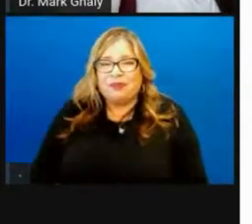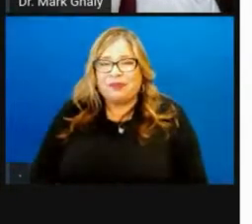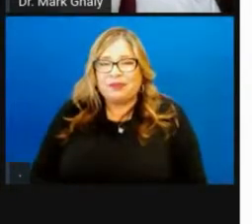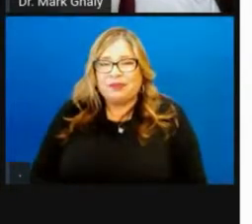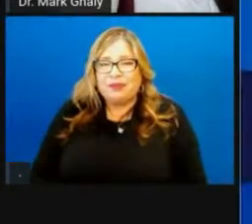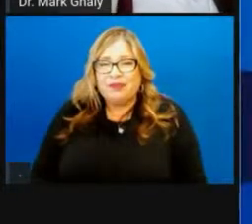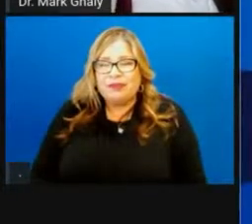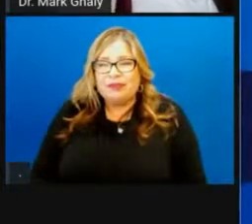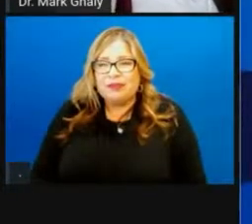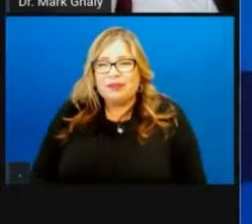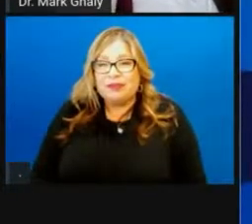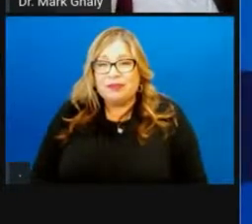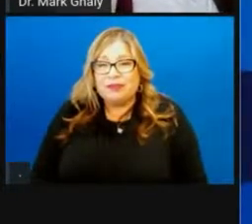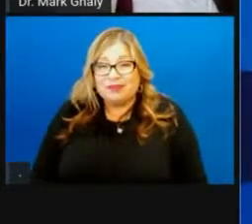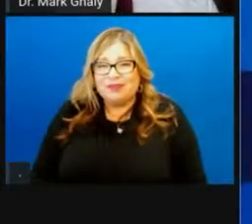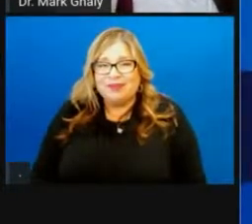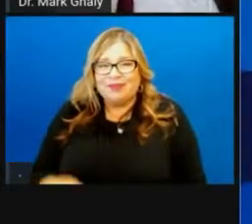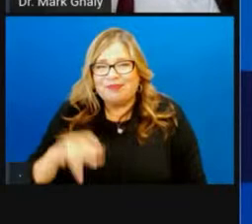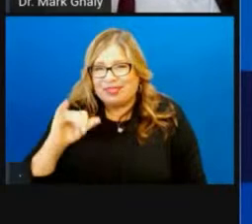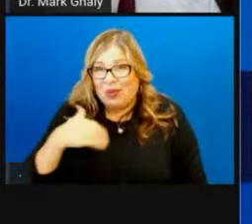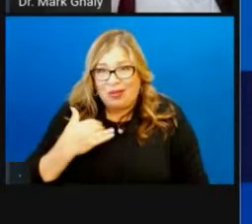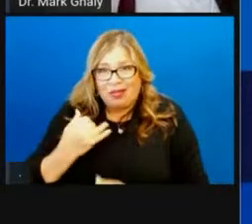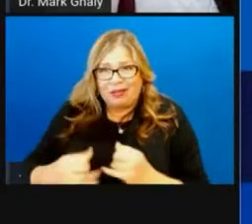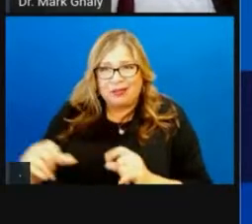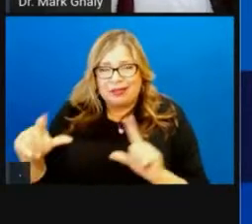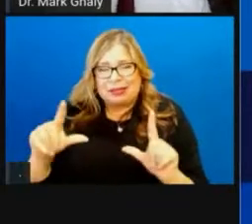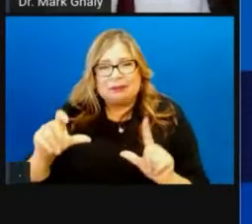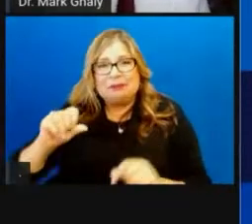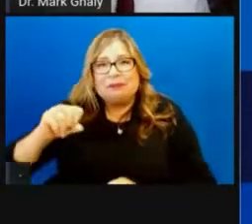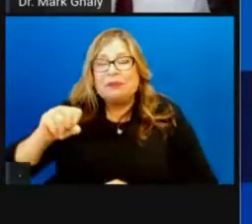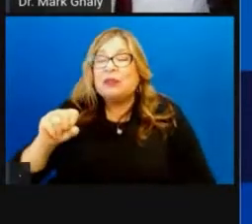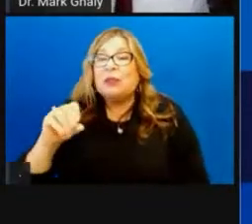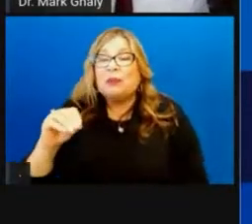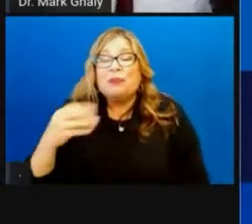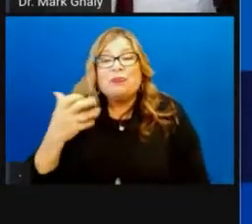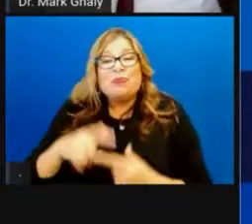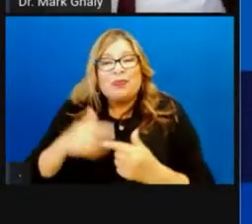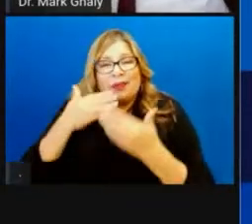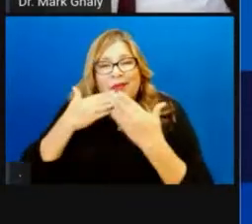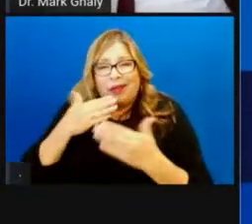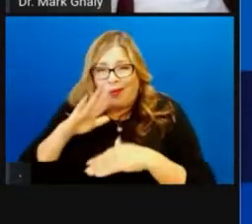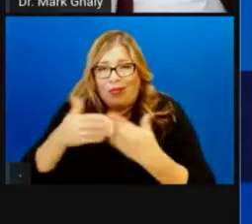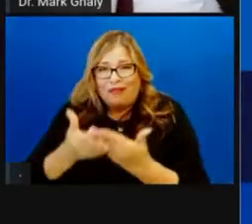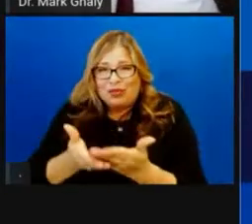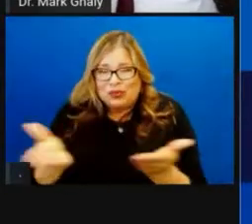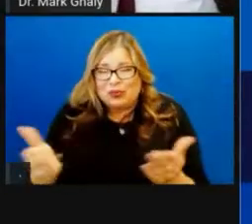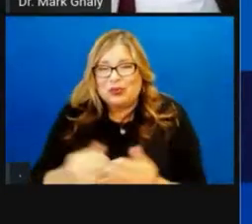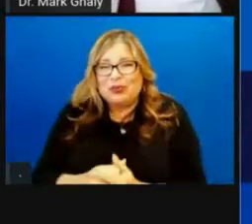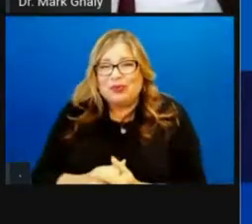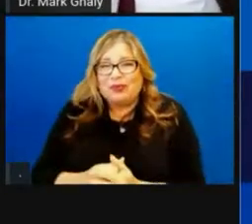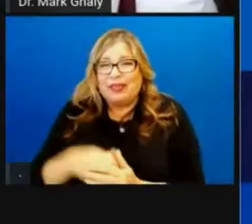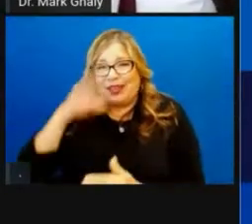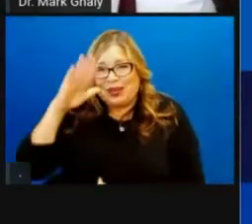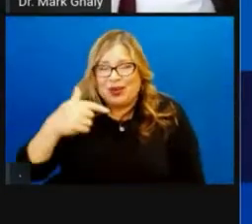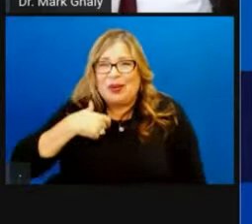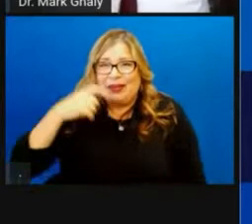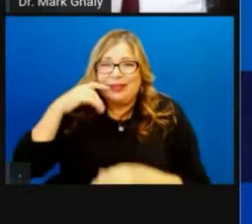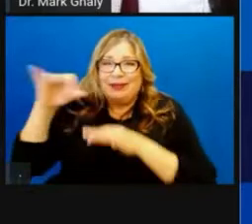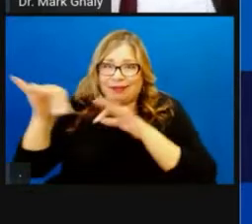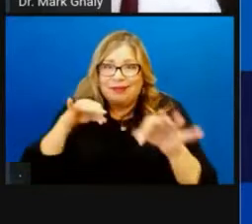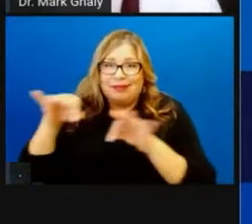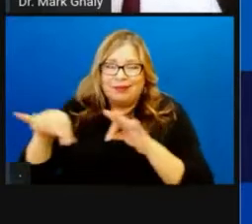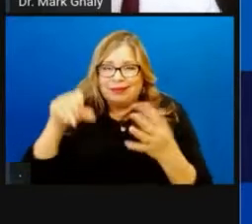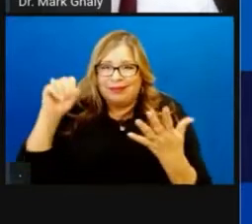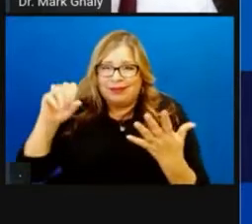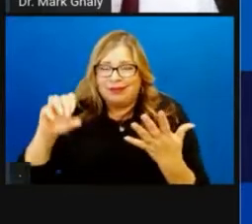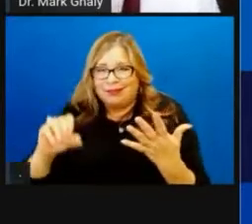I think it is, yes. And I just want to thank you. I know that was a mouthful for me. I'm sure for you